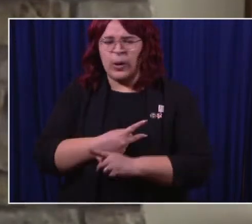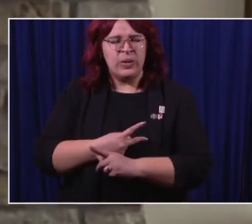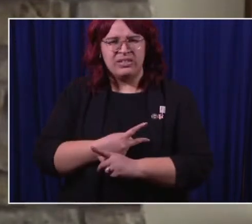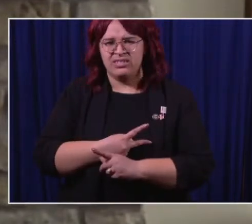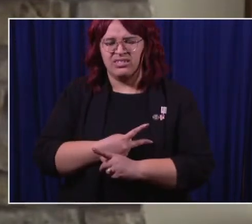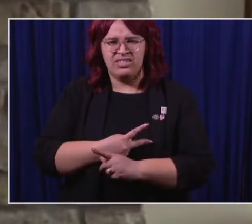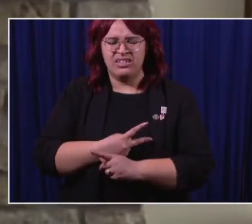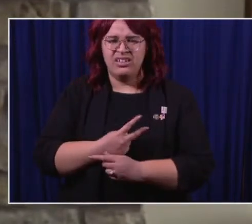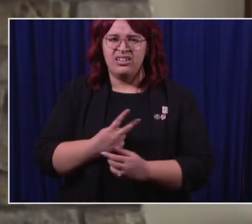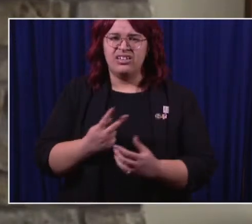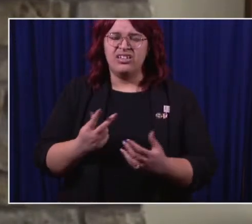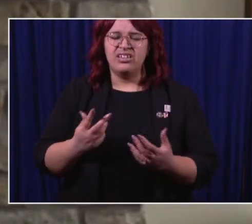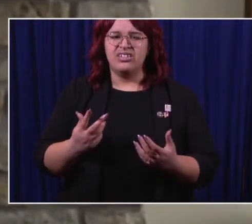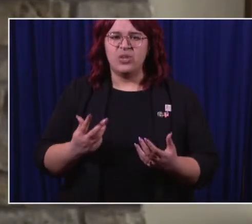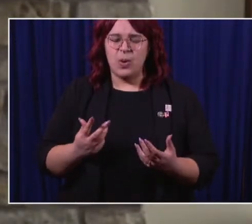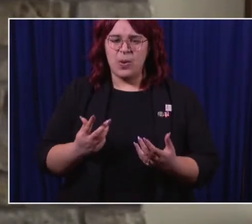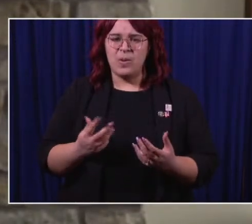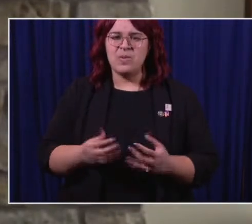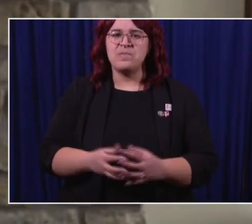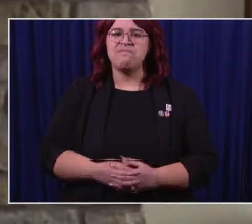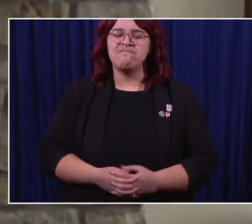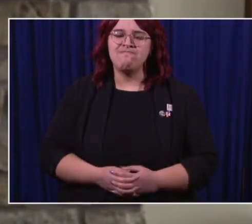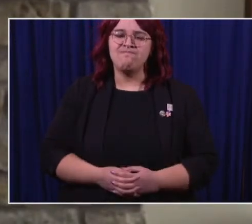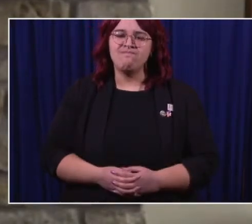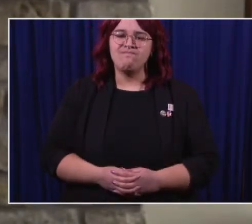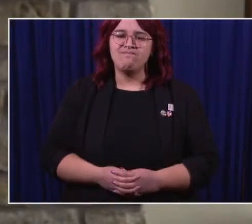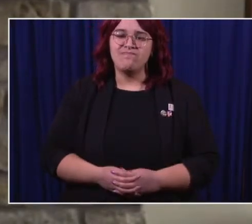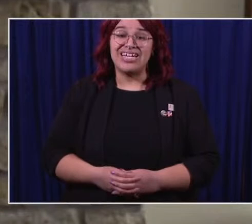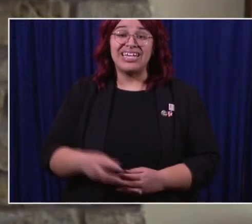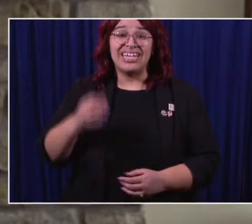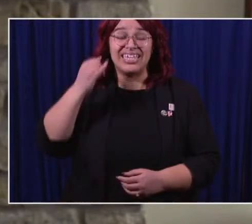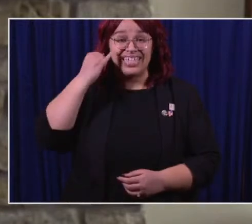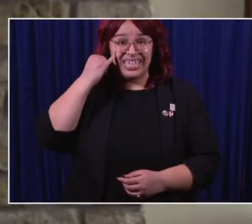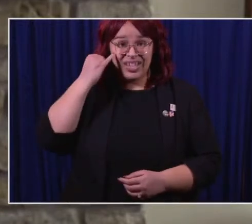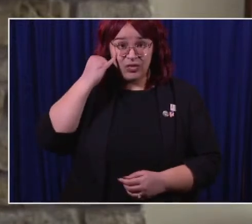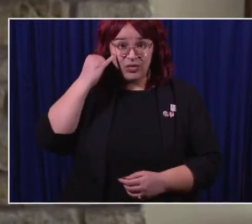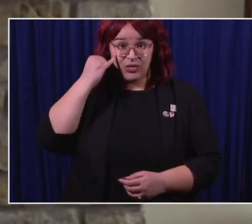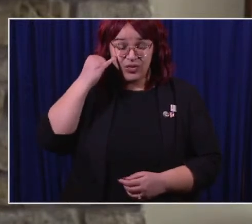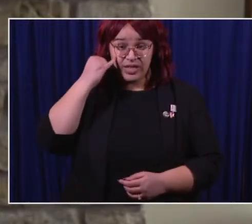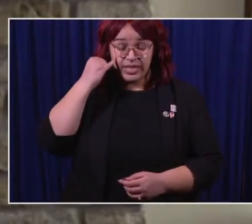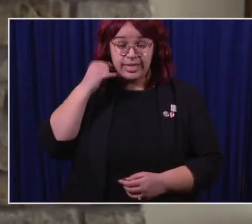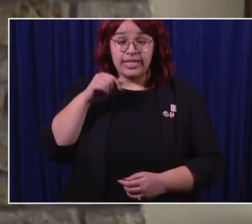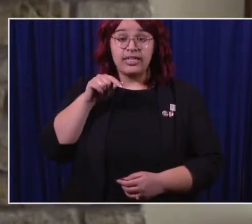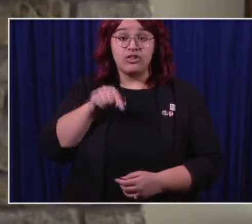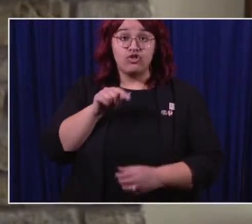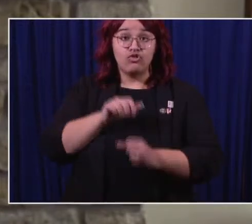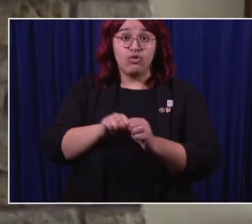is, and how deadly. So if it ramps up and is much more contagious,